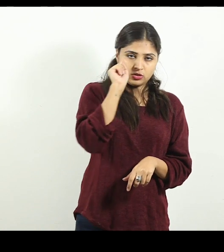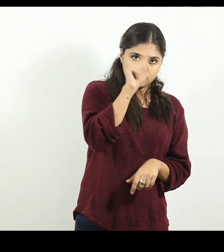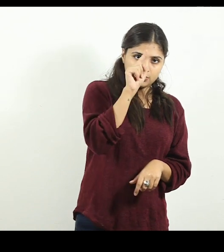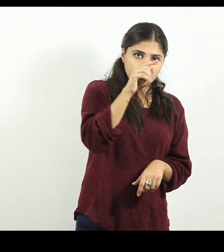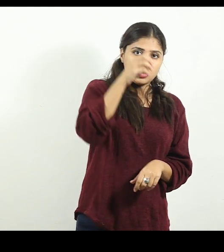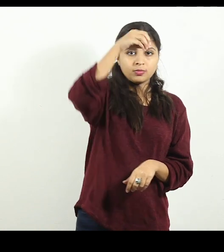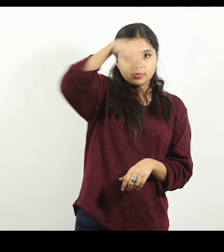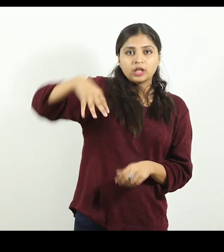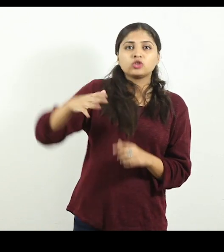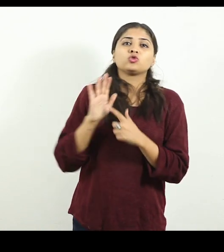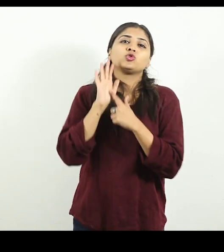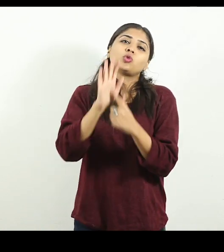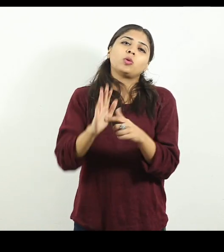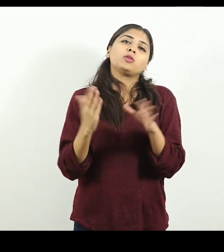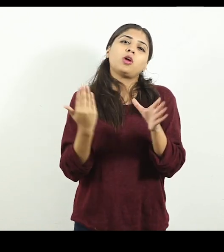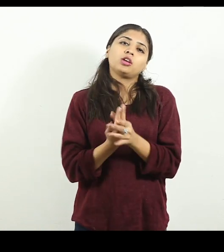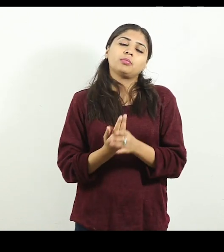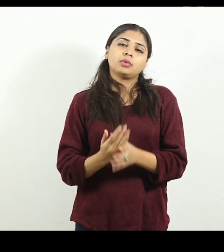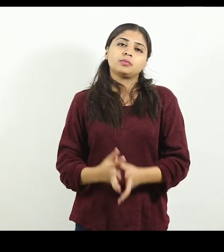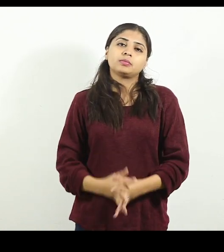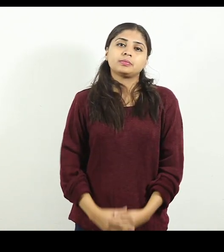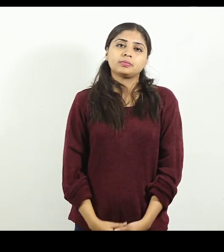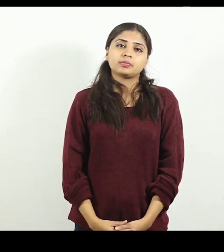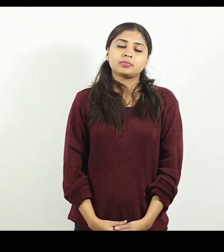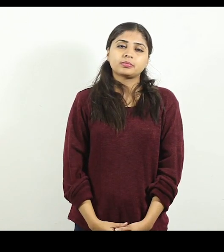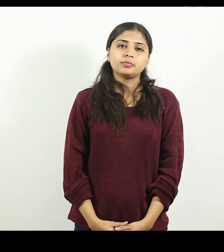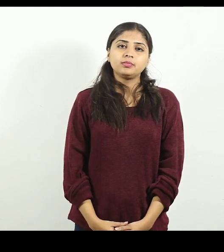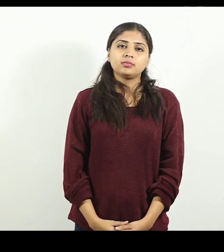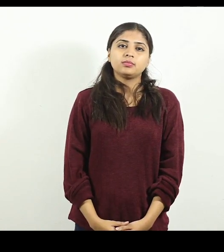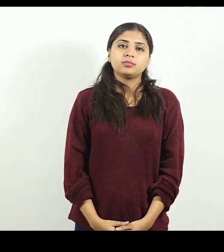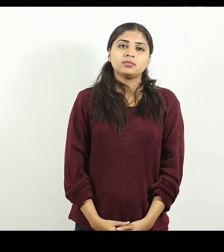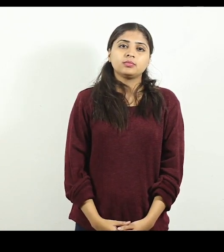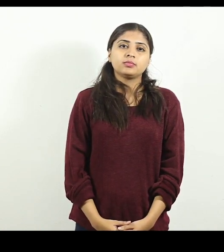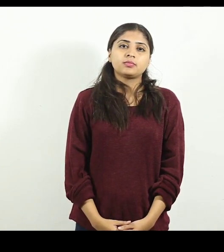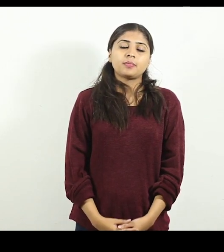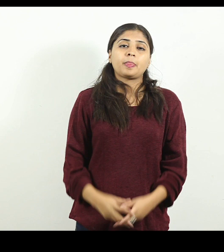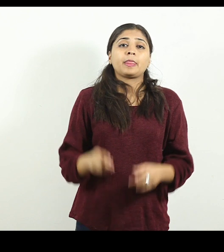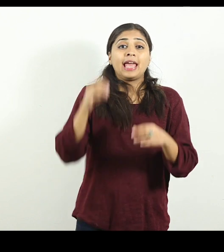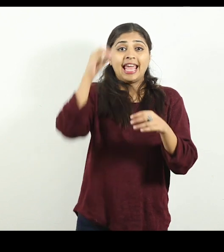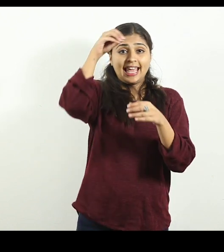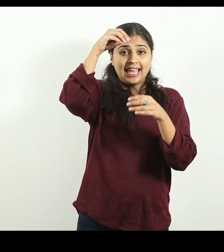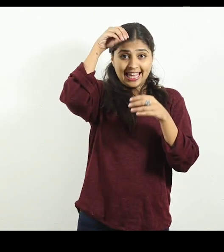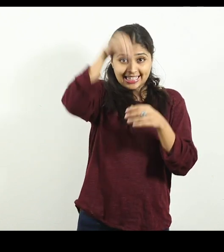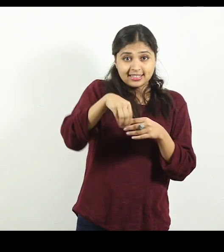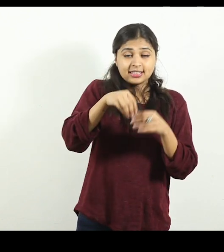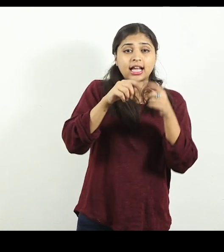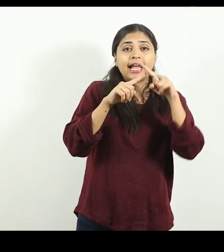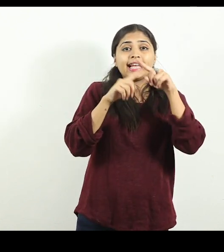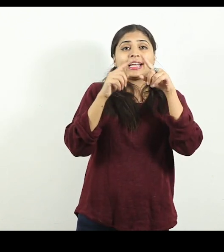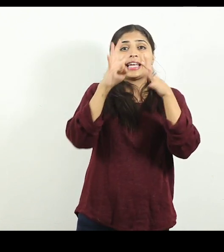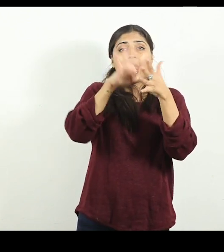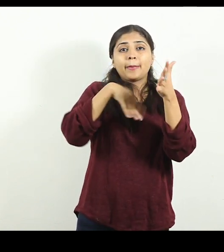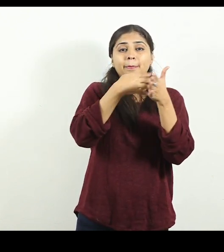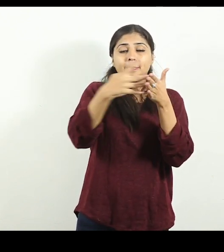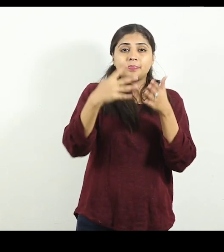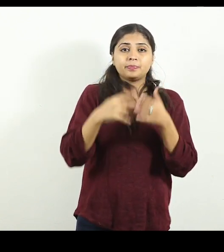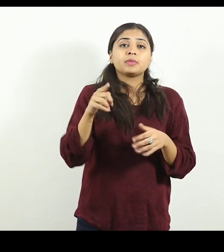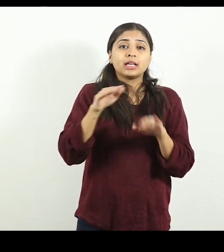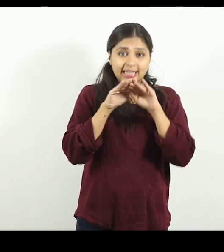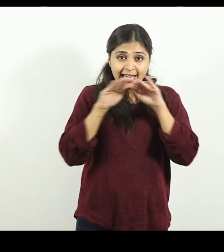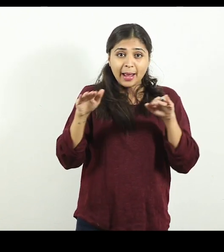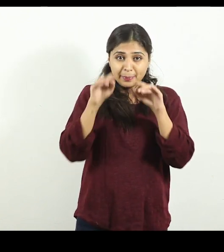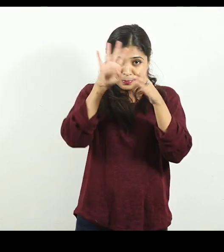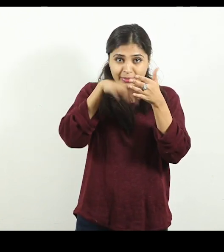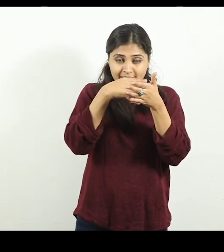4. Double-click the picture that you want to insert. Inserting tables. Tables in a Word file act as an